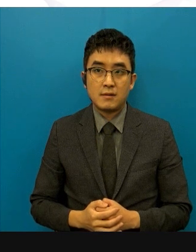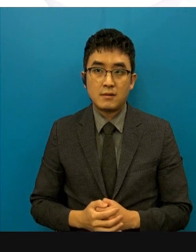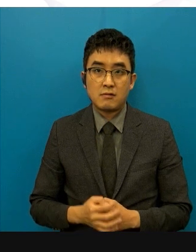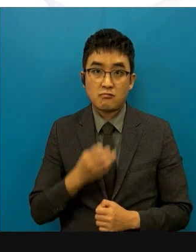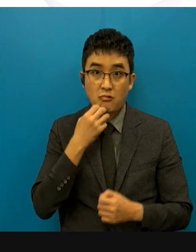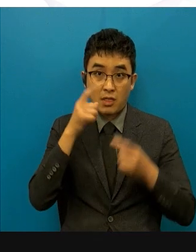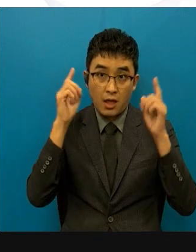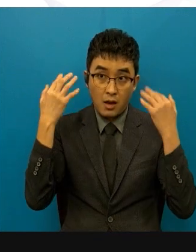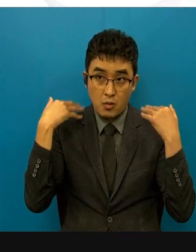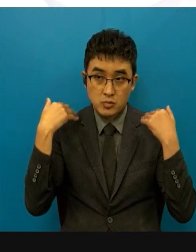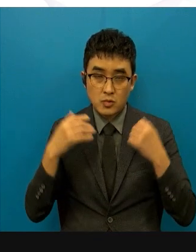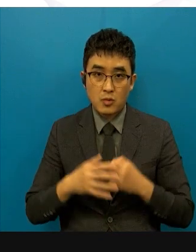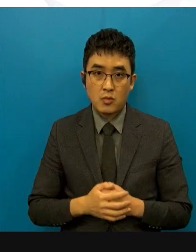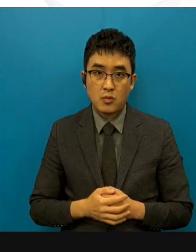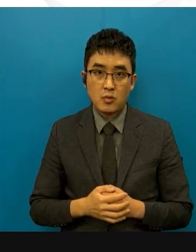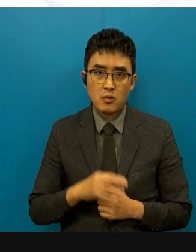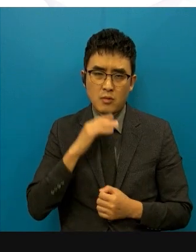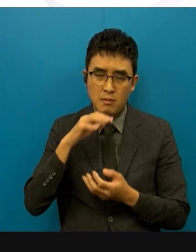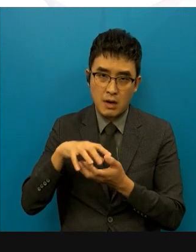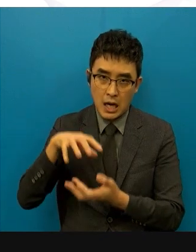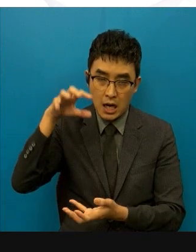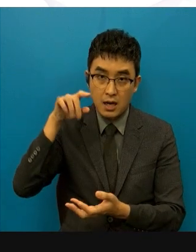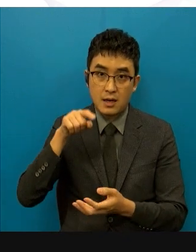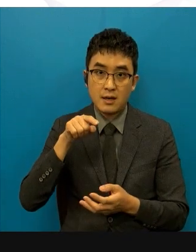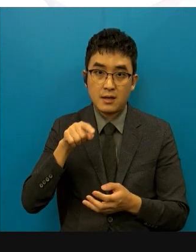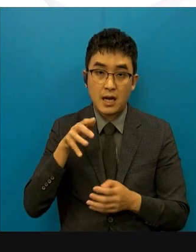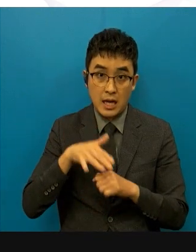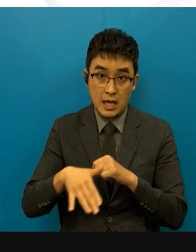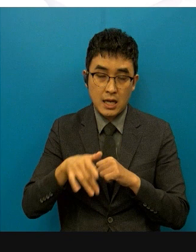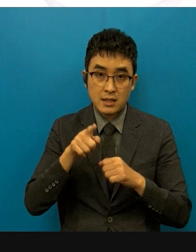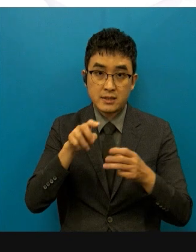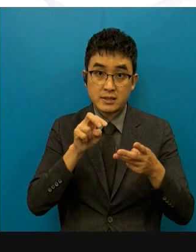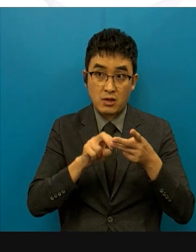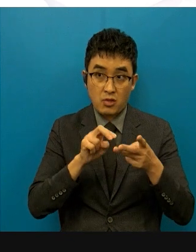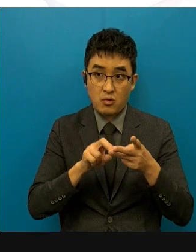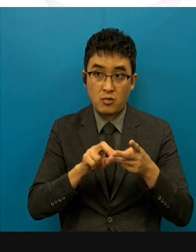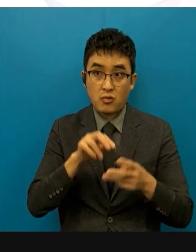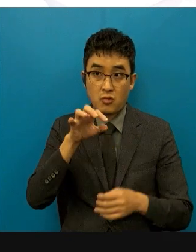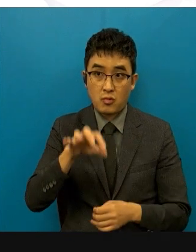old ages opinion about the legalization of assisted suicide.